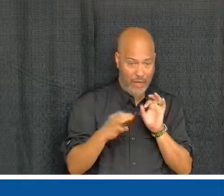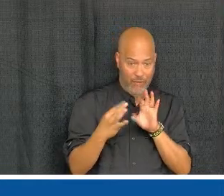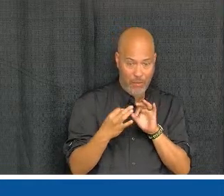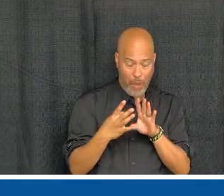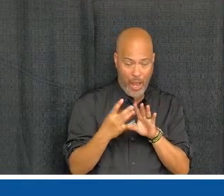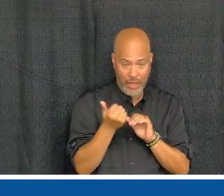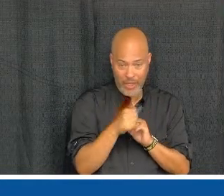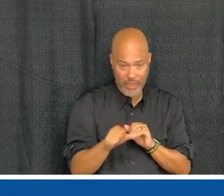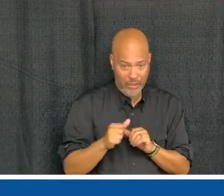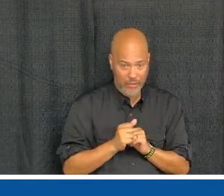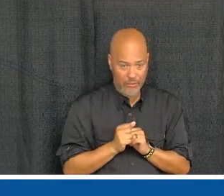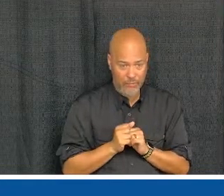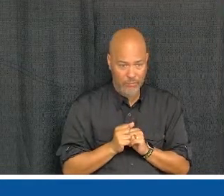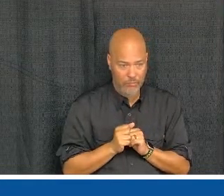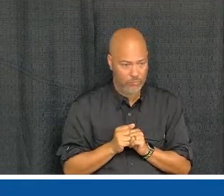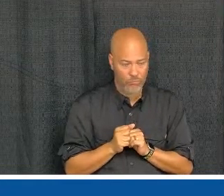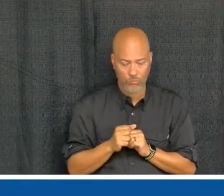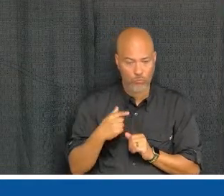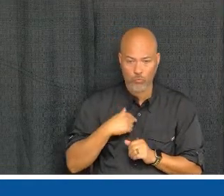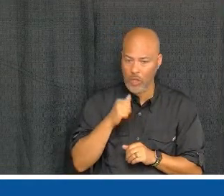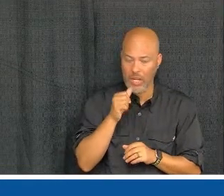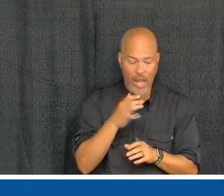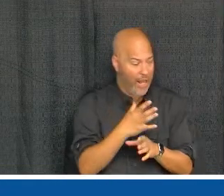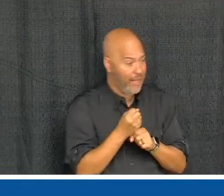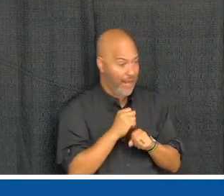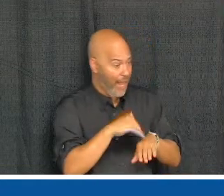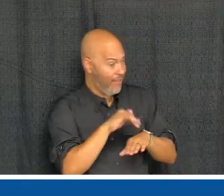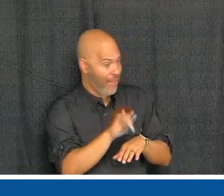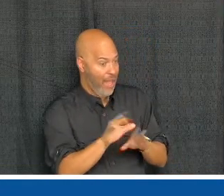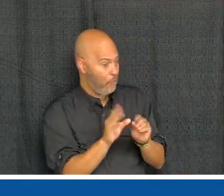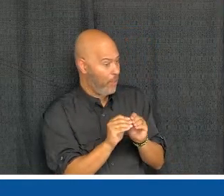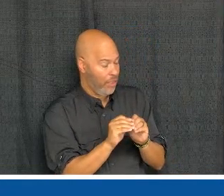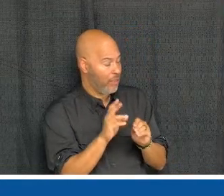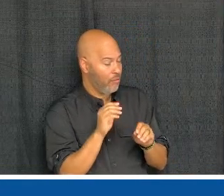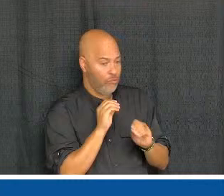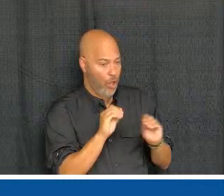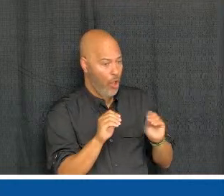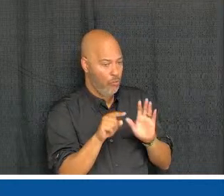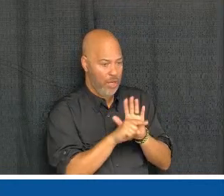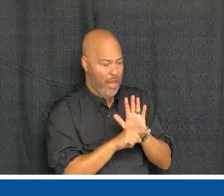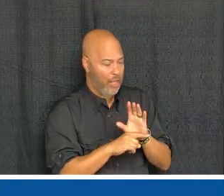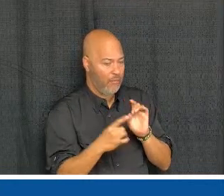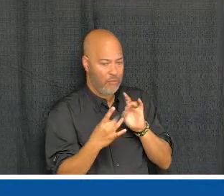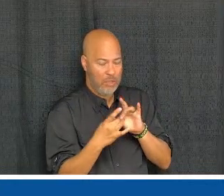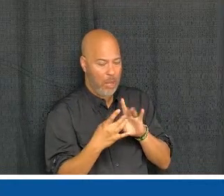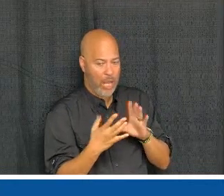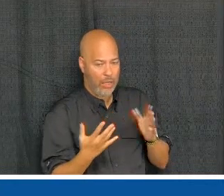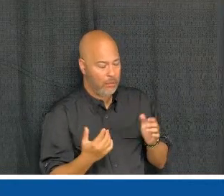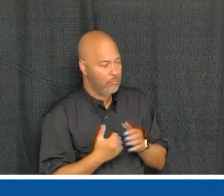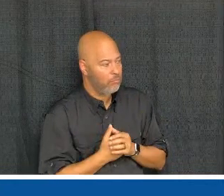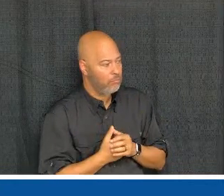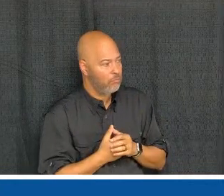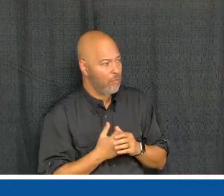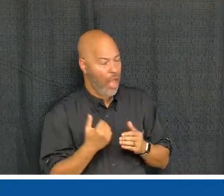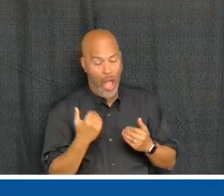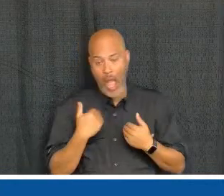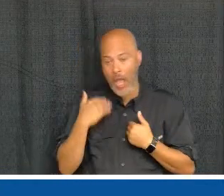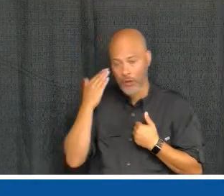at all? We did not At the receive meeting. at that meeting any negative feedback. There was no negative feedback. Okay, I